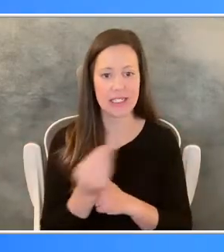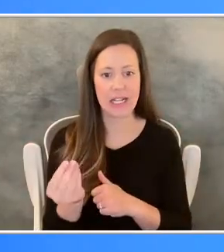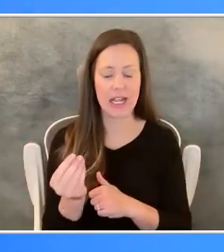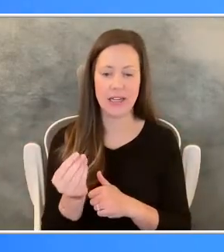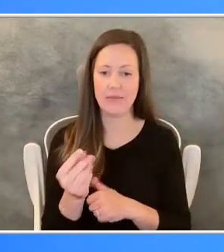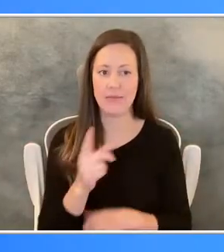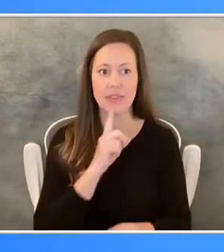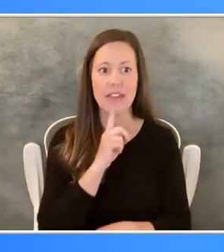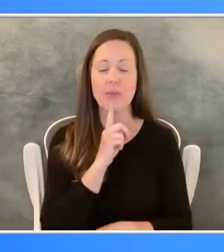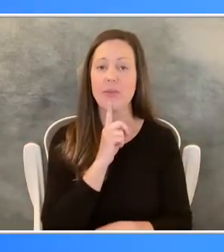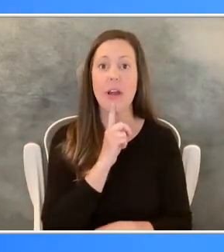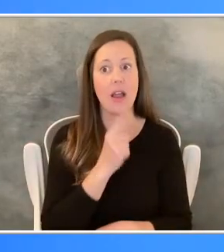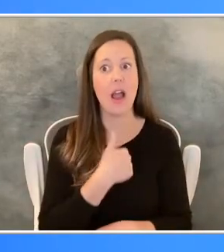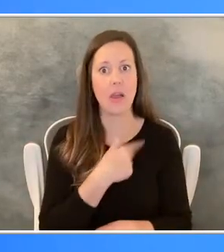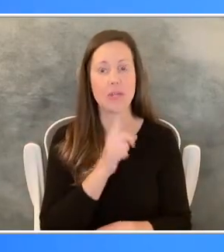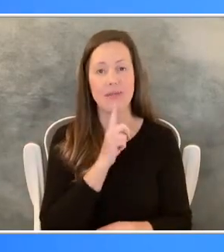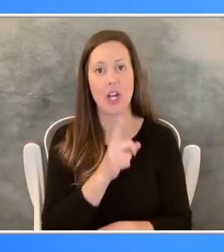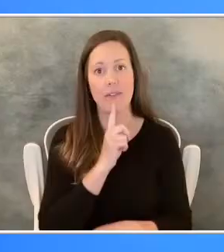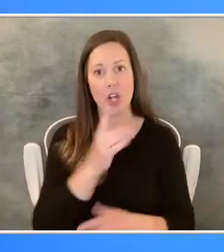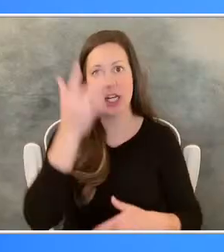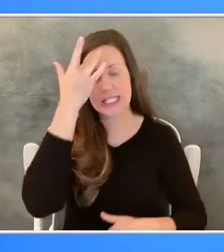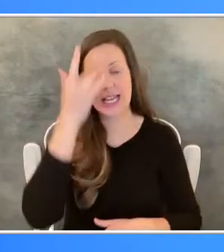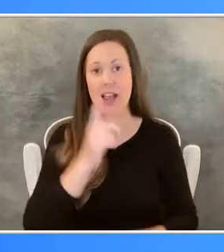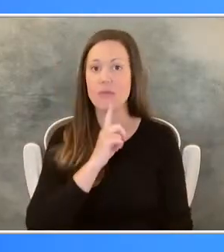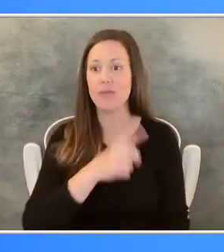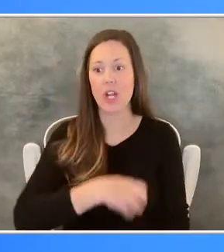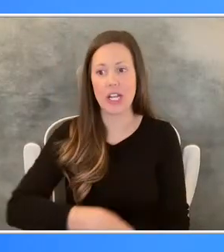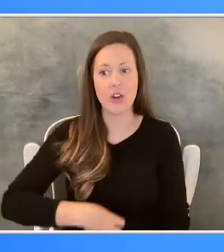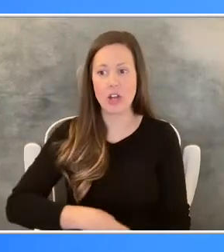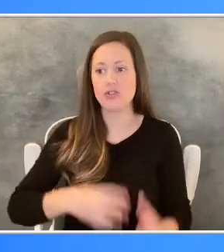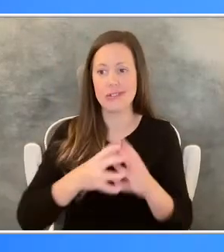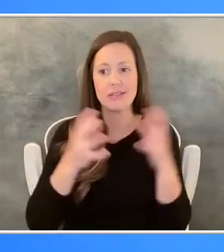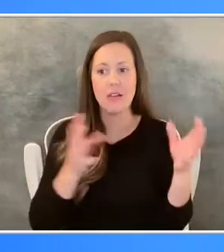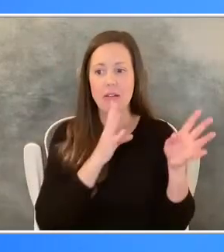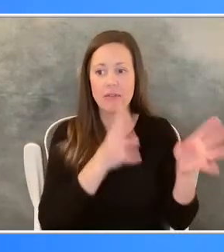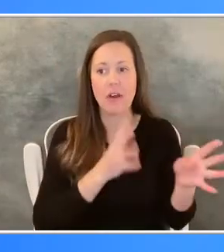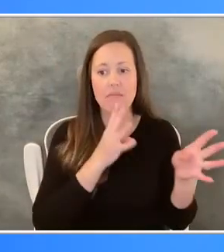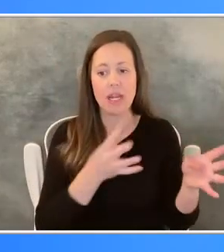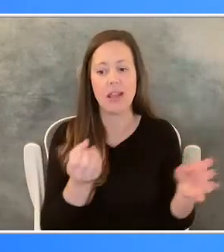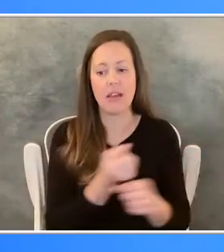sick, very nauseous and lots of vomiting and so forth.